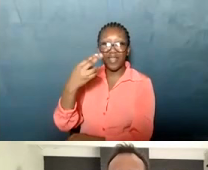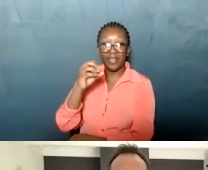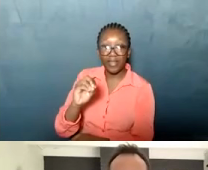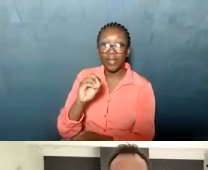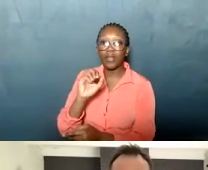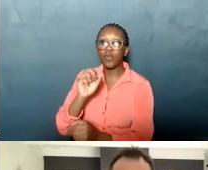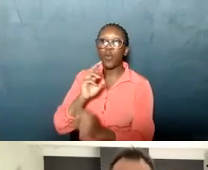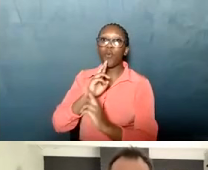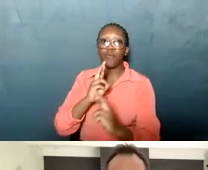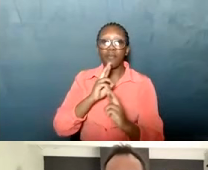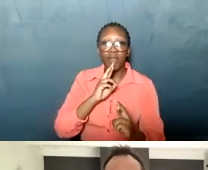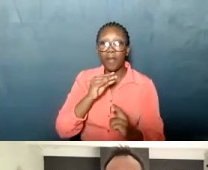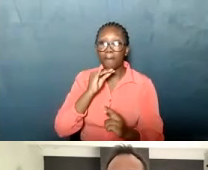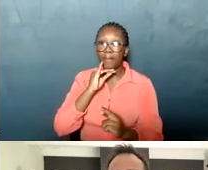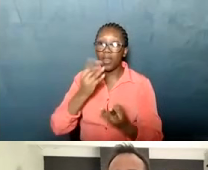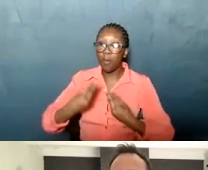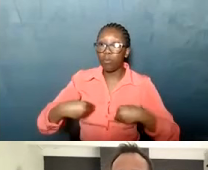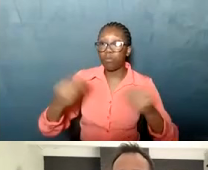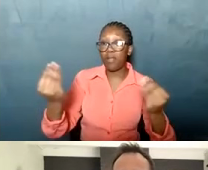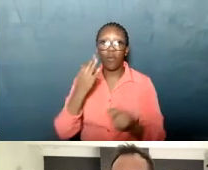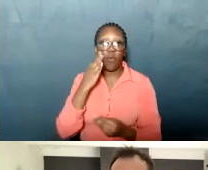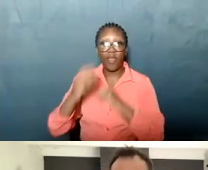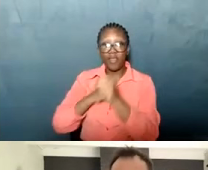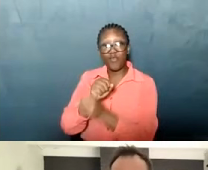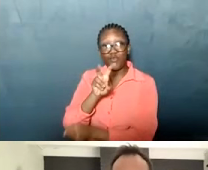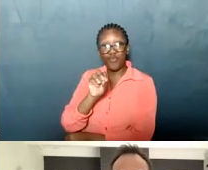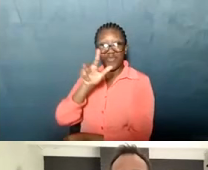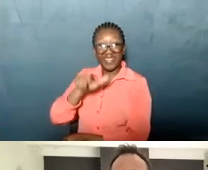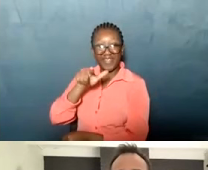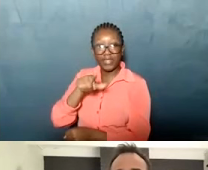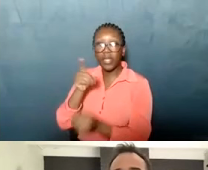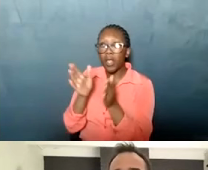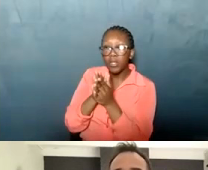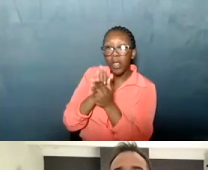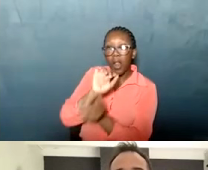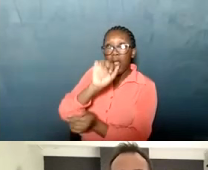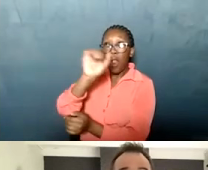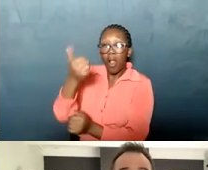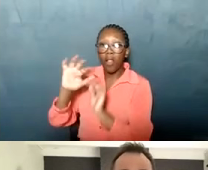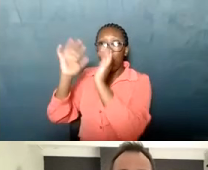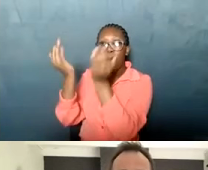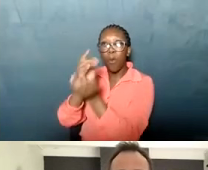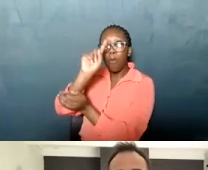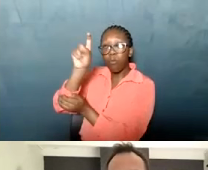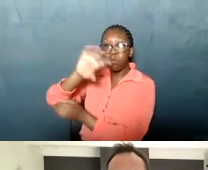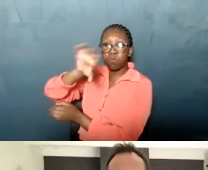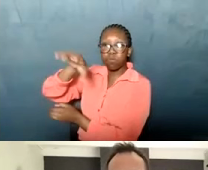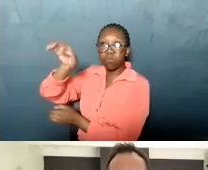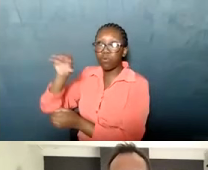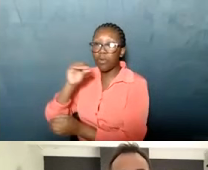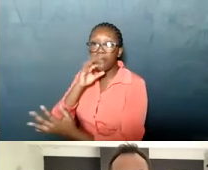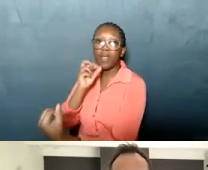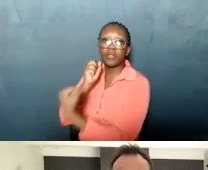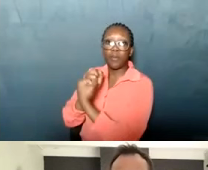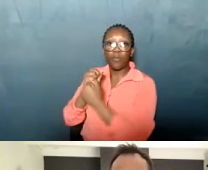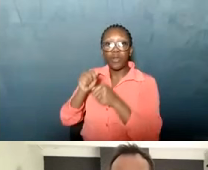in 2017, calling amongst other global actions for the development of this World Report of Hearing